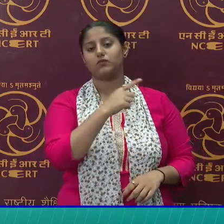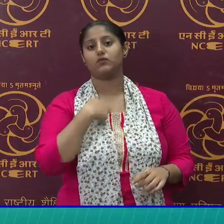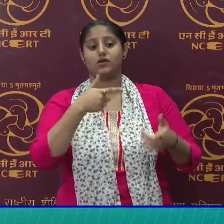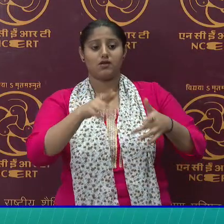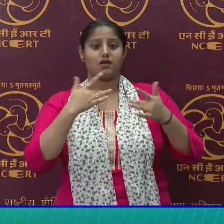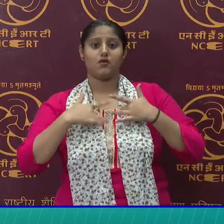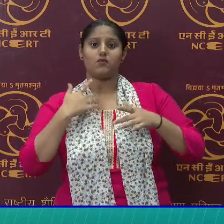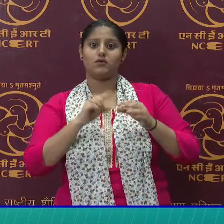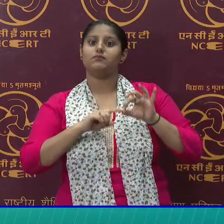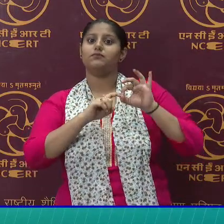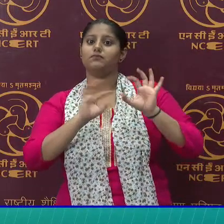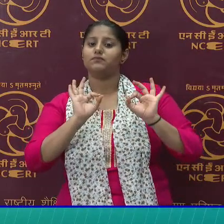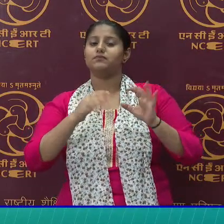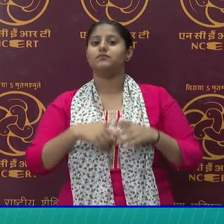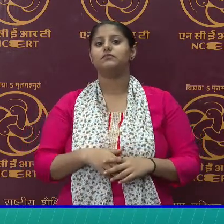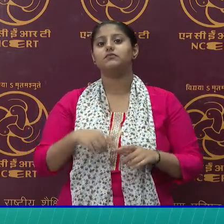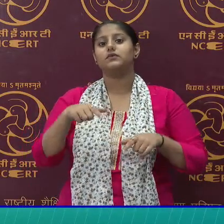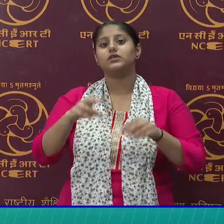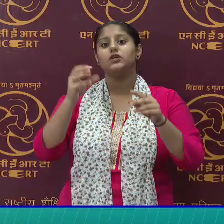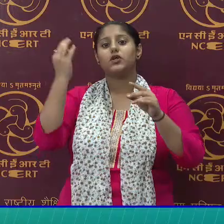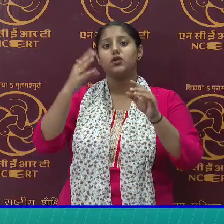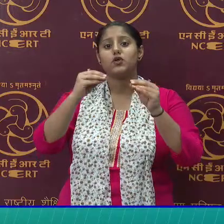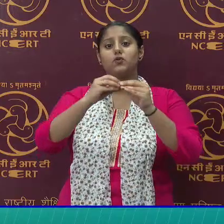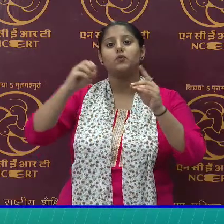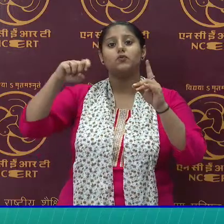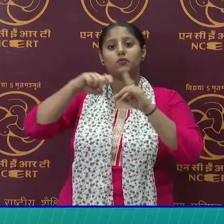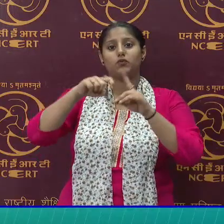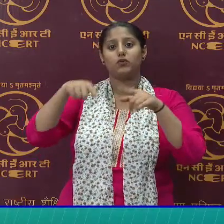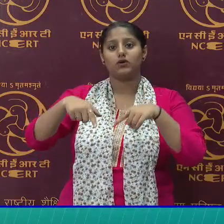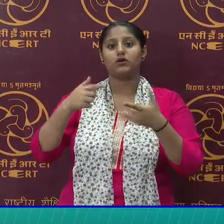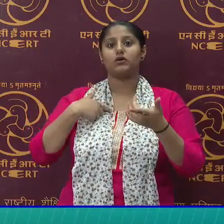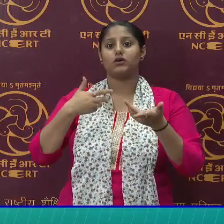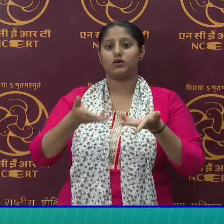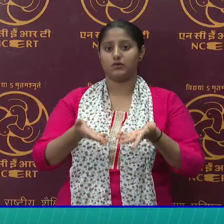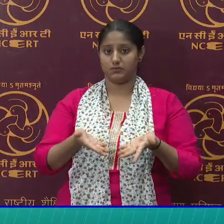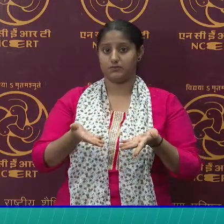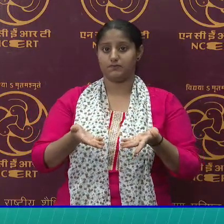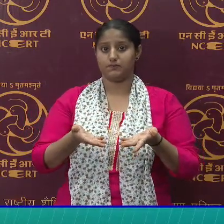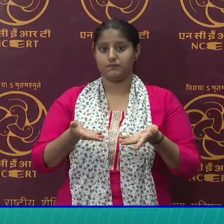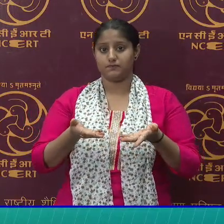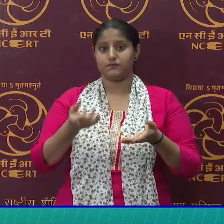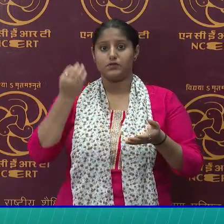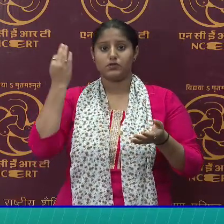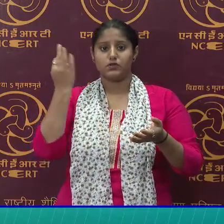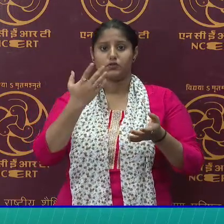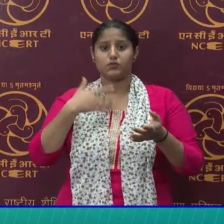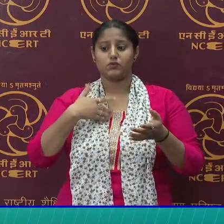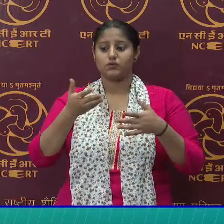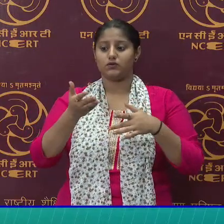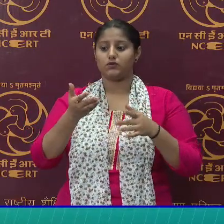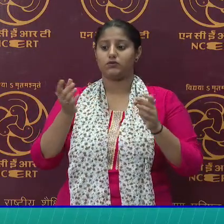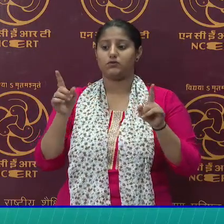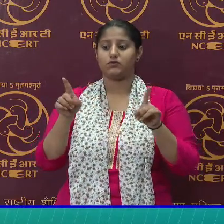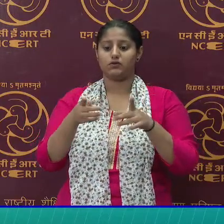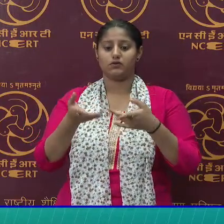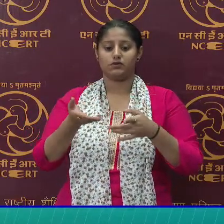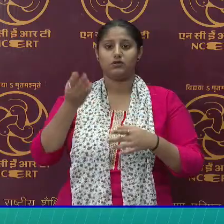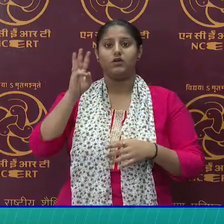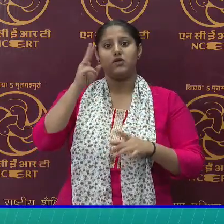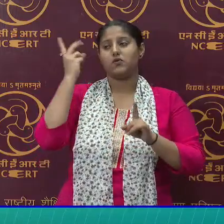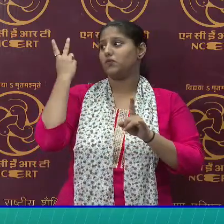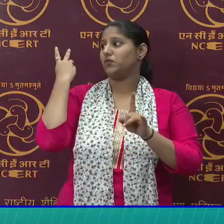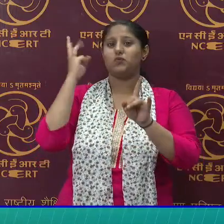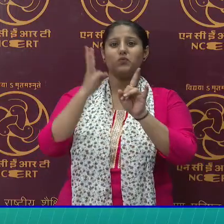question because the new approach that has been in vogue, I should say, now for 2 or 3